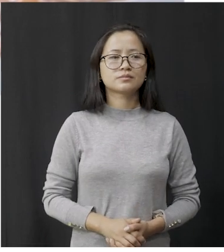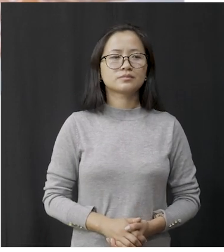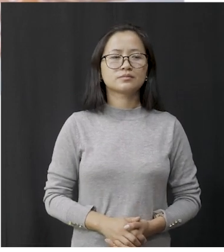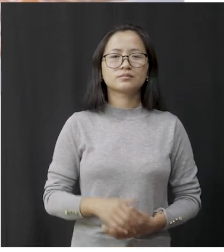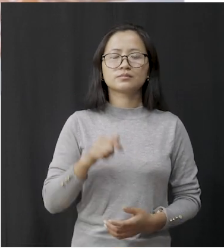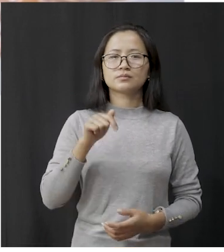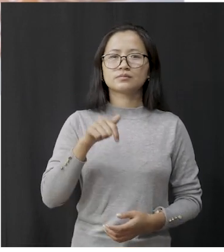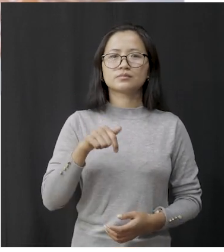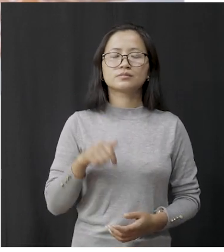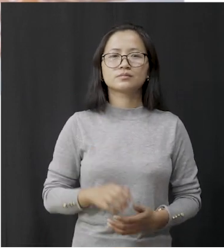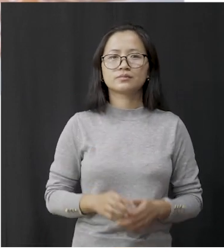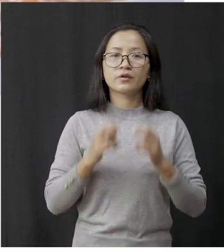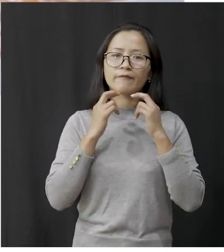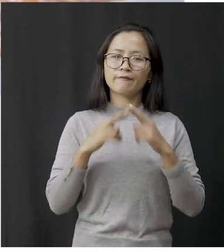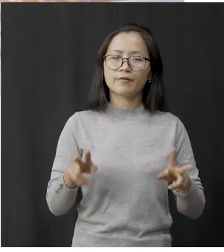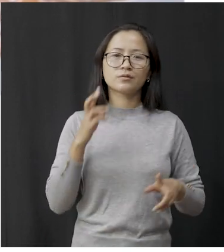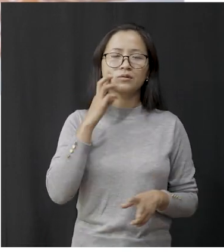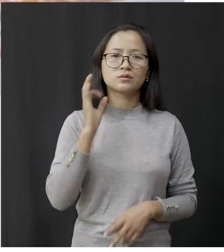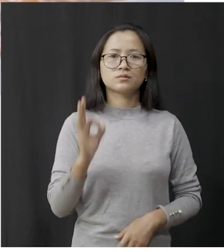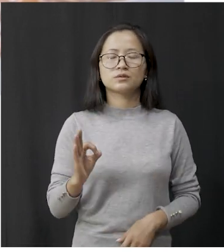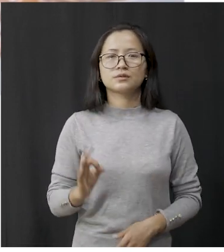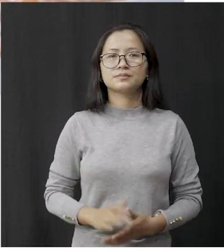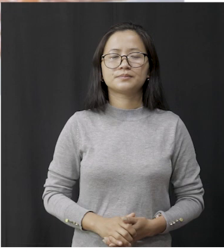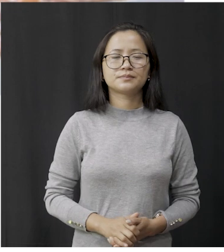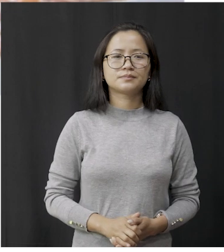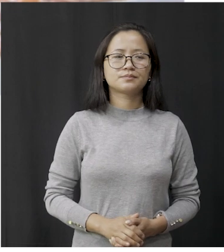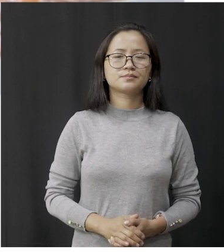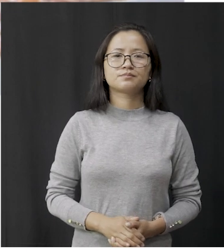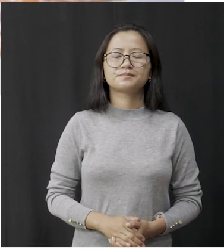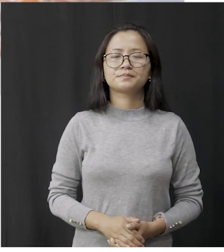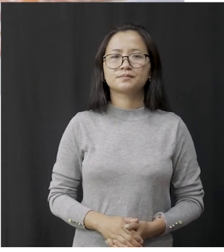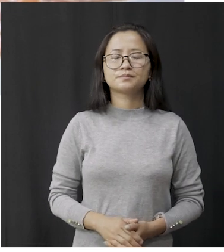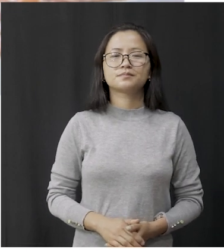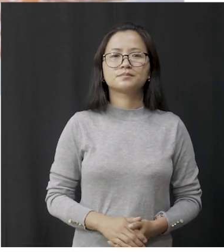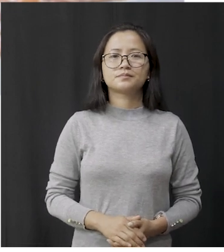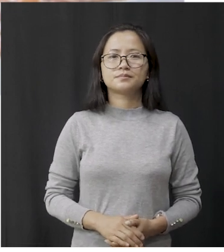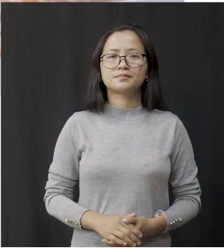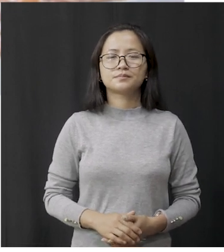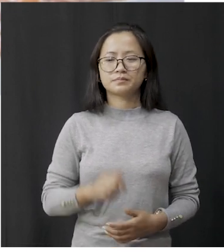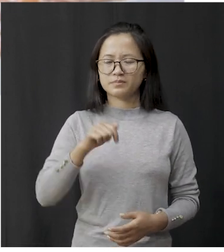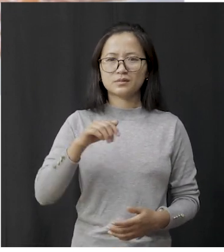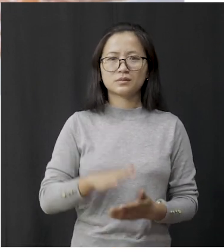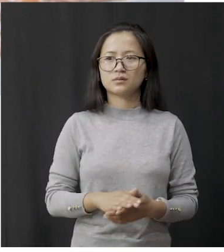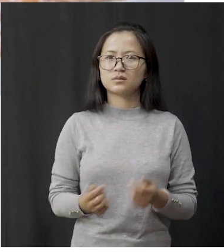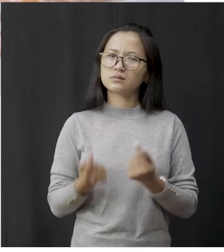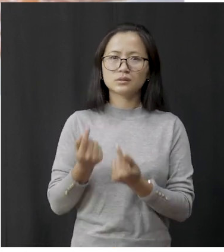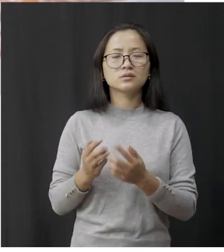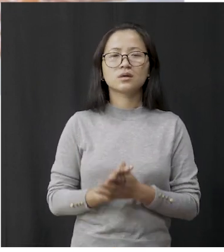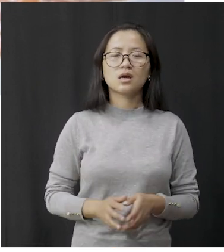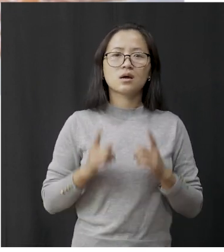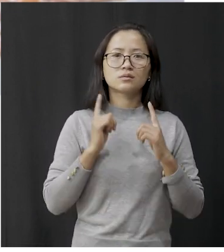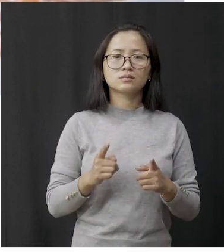Now, student, this is very important, not only this time, okay? Not only during this pandemic,